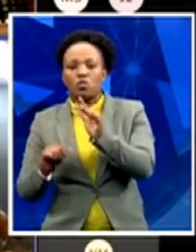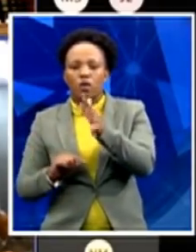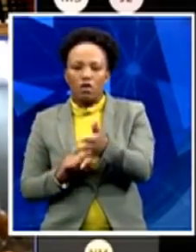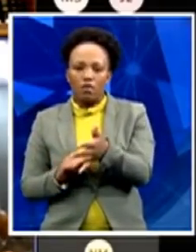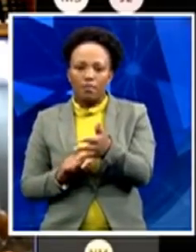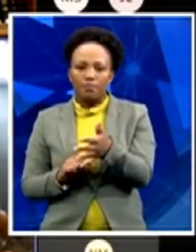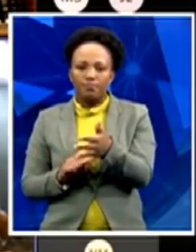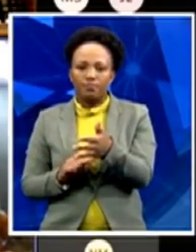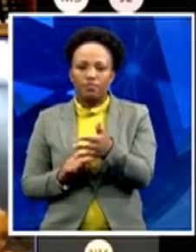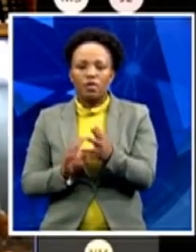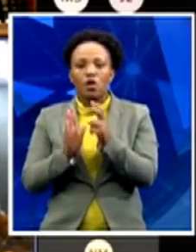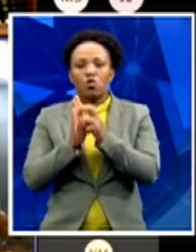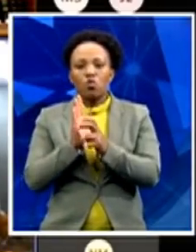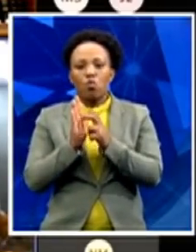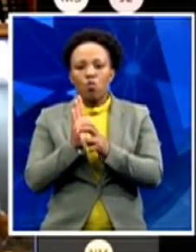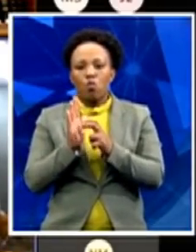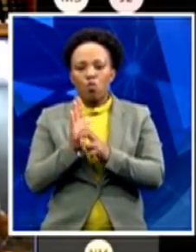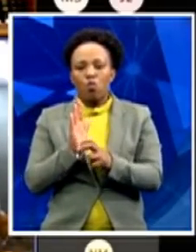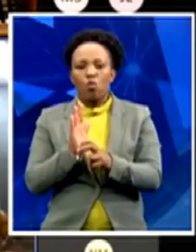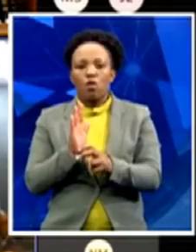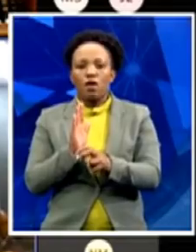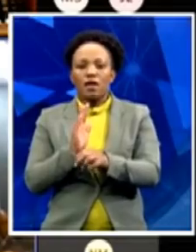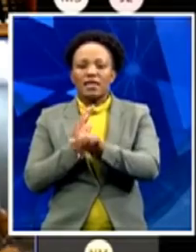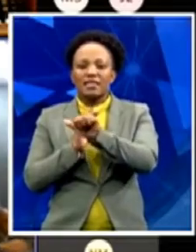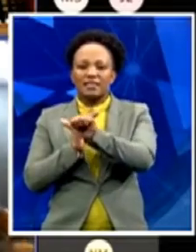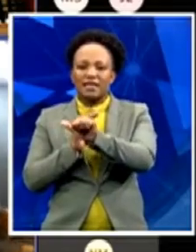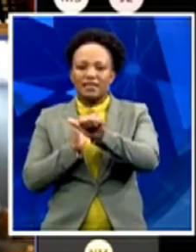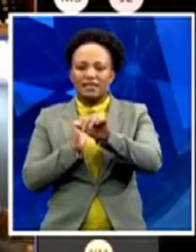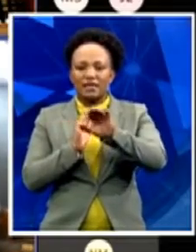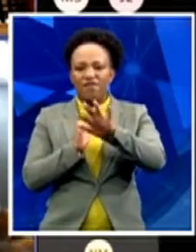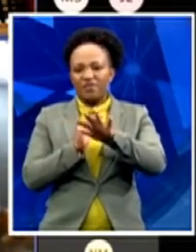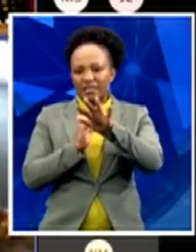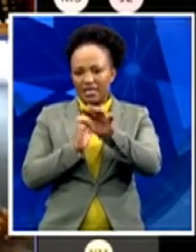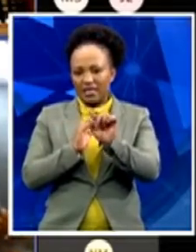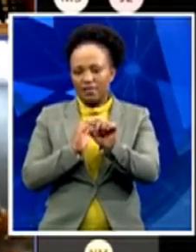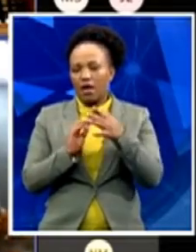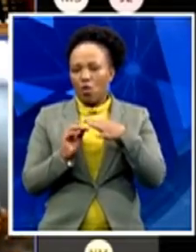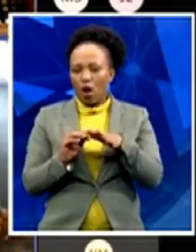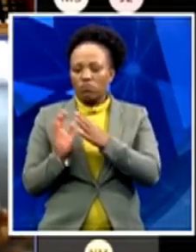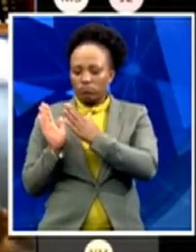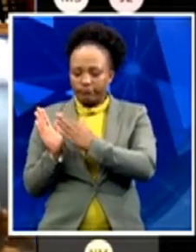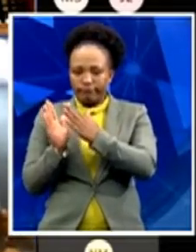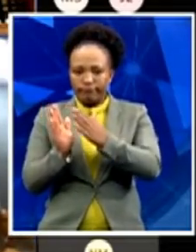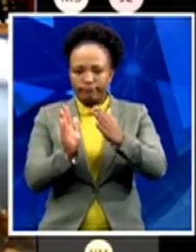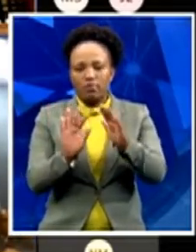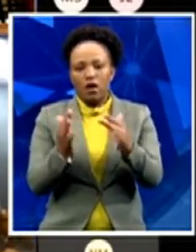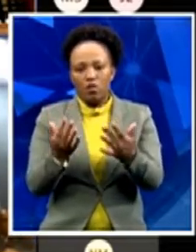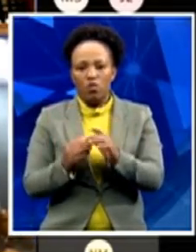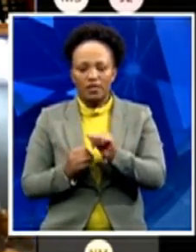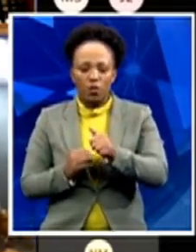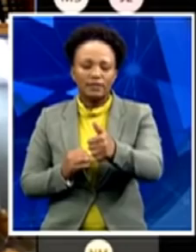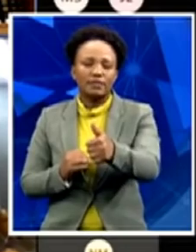going to deal with the condonation. So I just wanted to get the sequence right. But I assume my colleagues are in agreement, and Mr. Trengove as